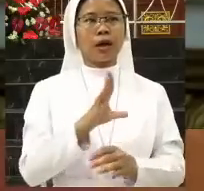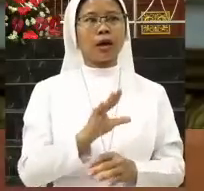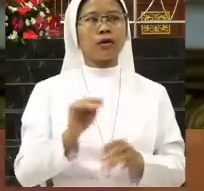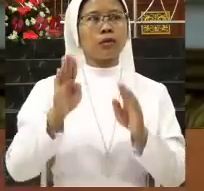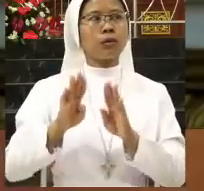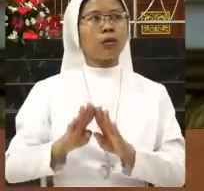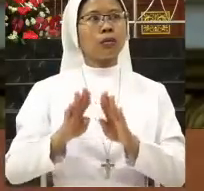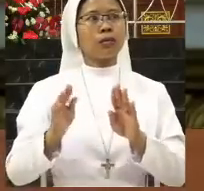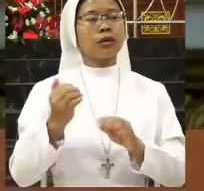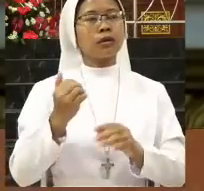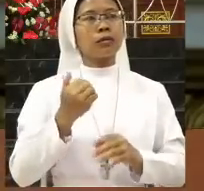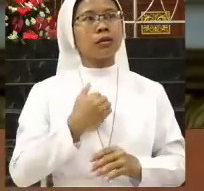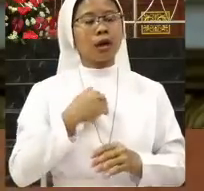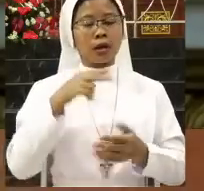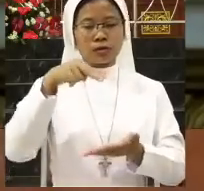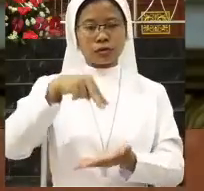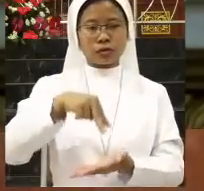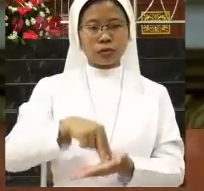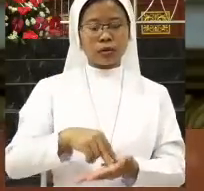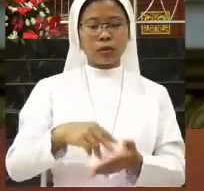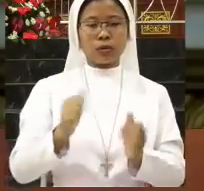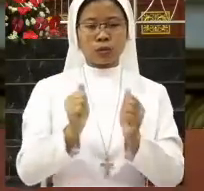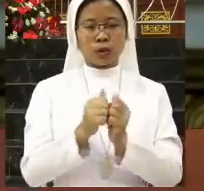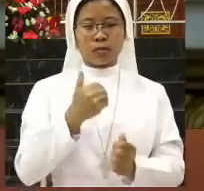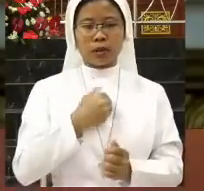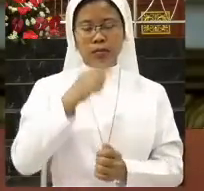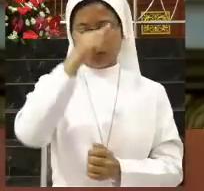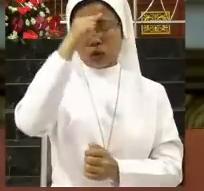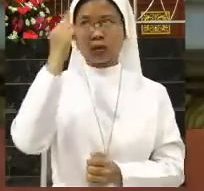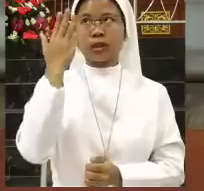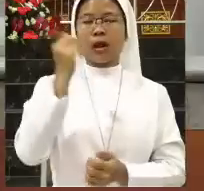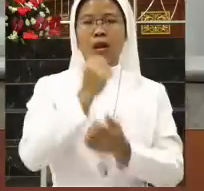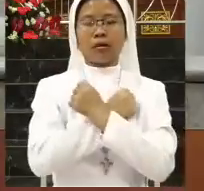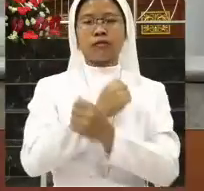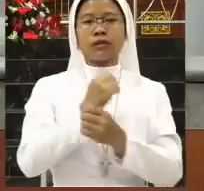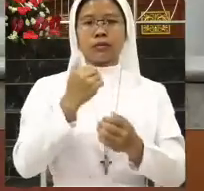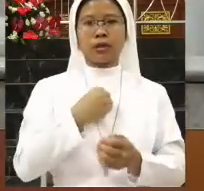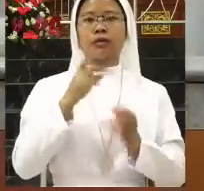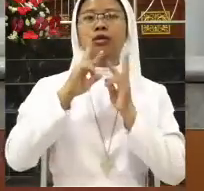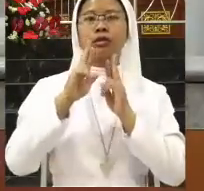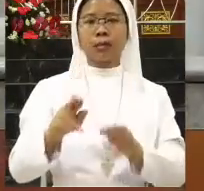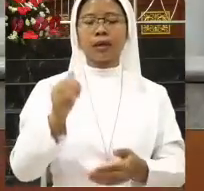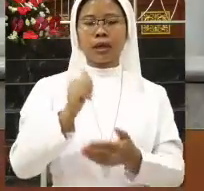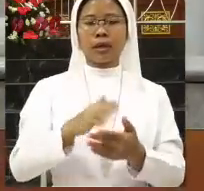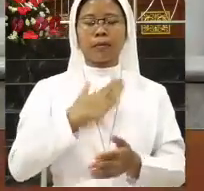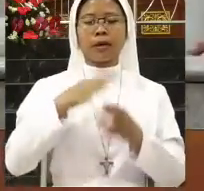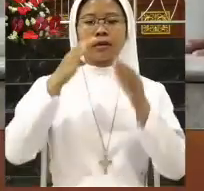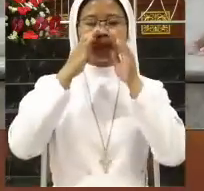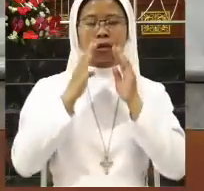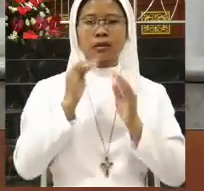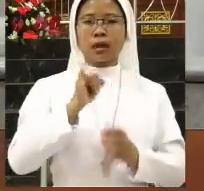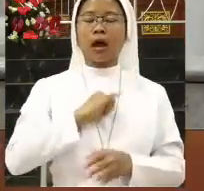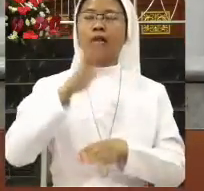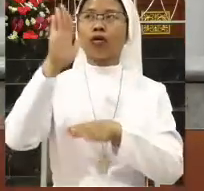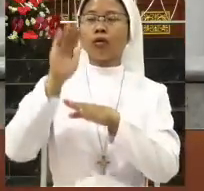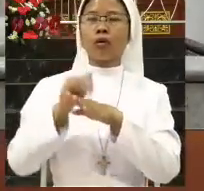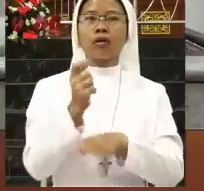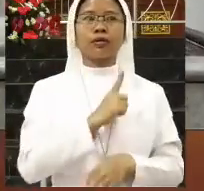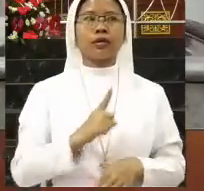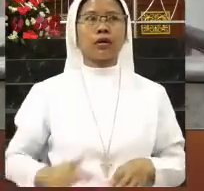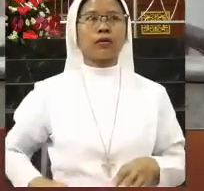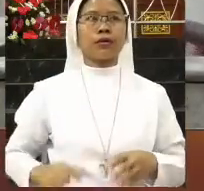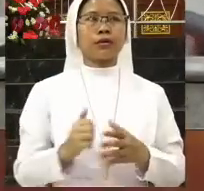He rescued me because he loves me. In my distress, I called upon the Lord.